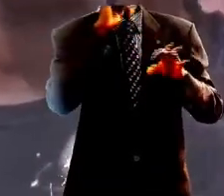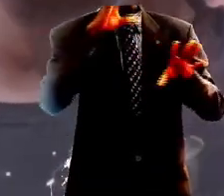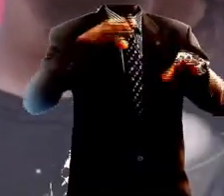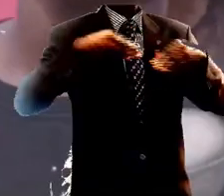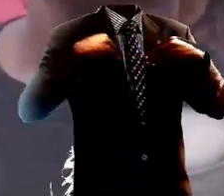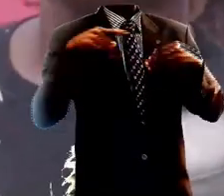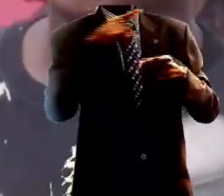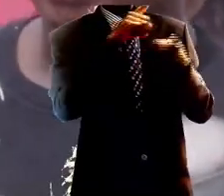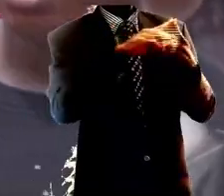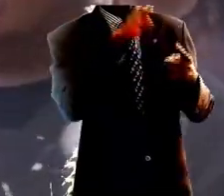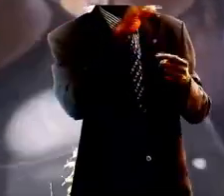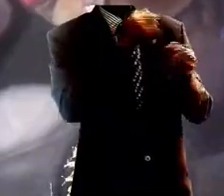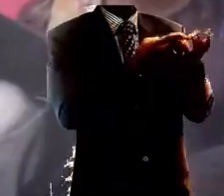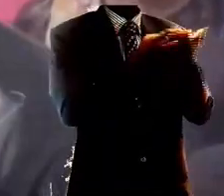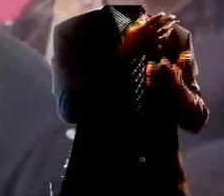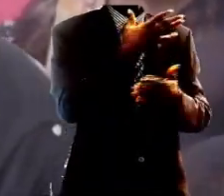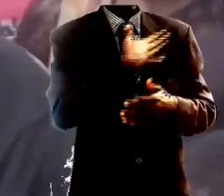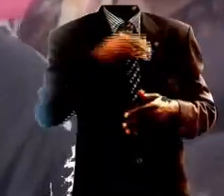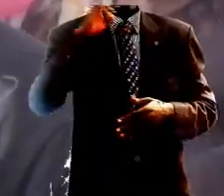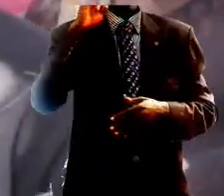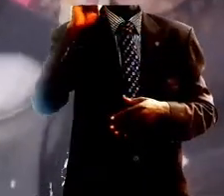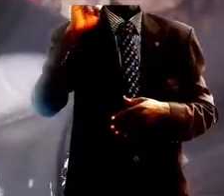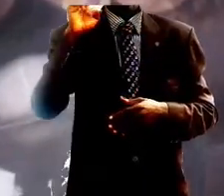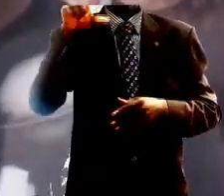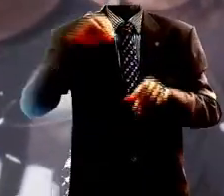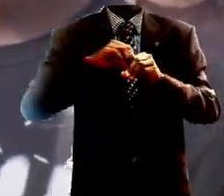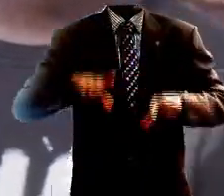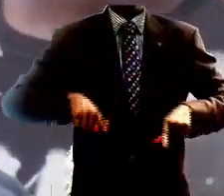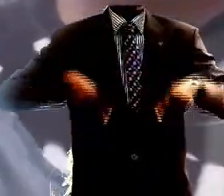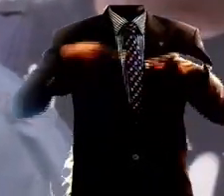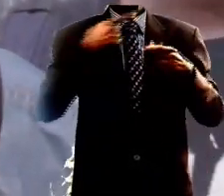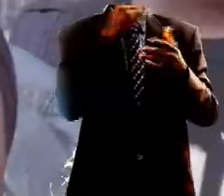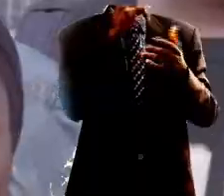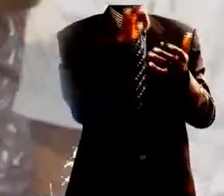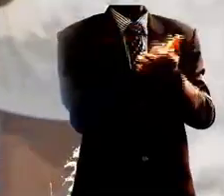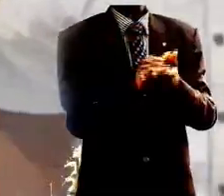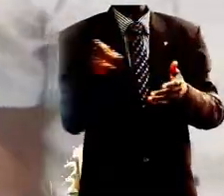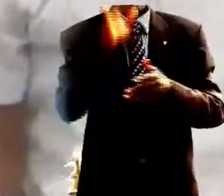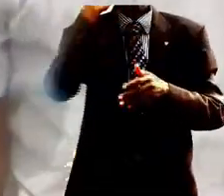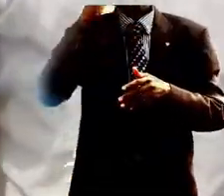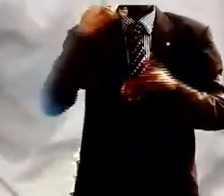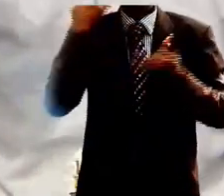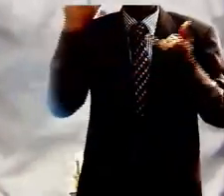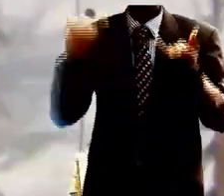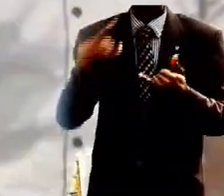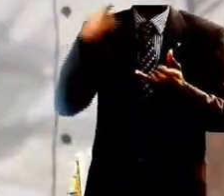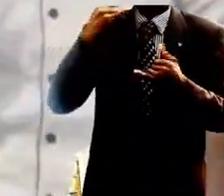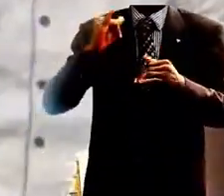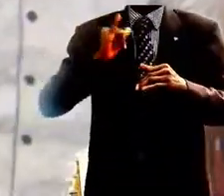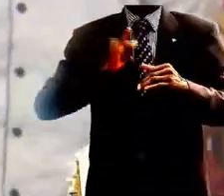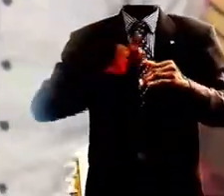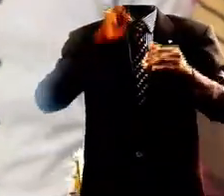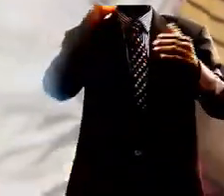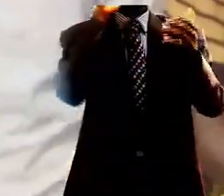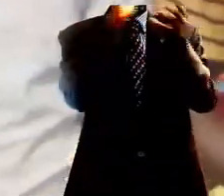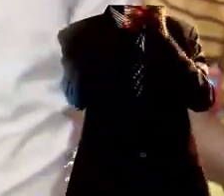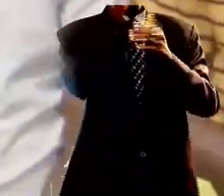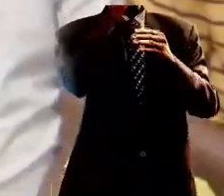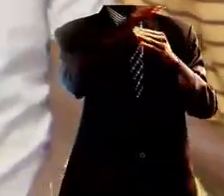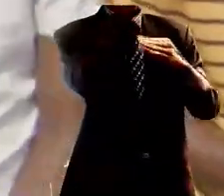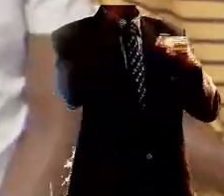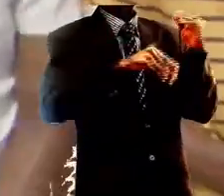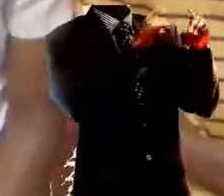say, Lord, now I belong to you totally, completely, without reservation. Receive me, Lord,